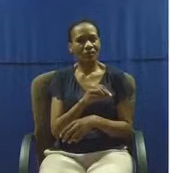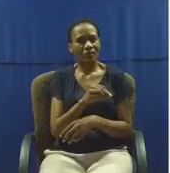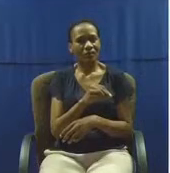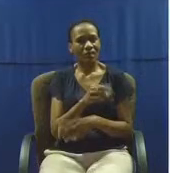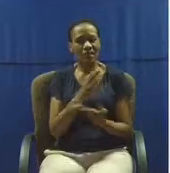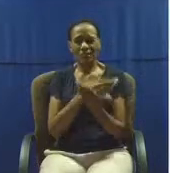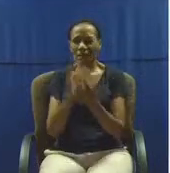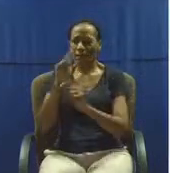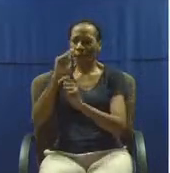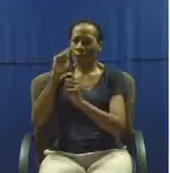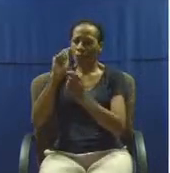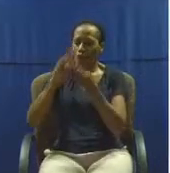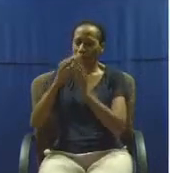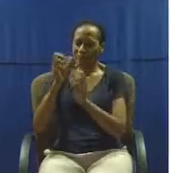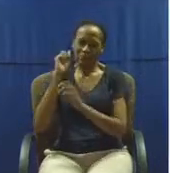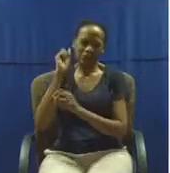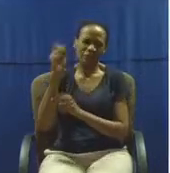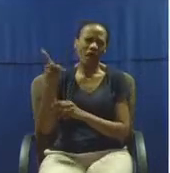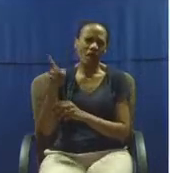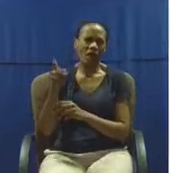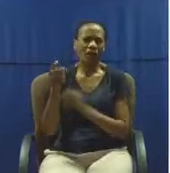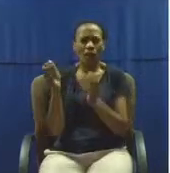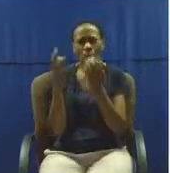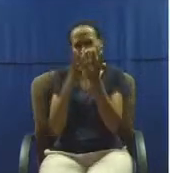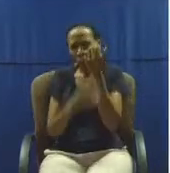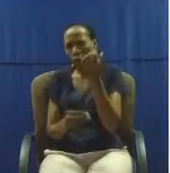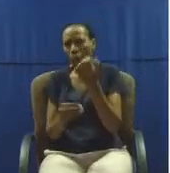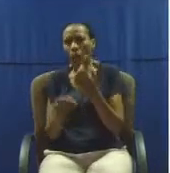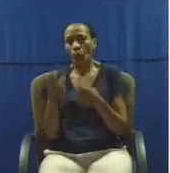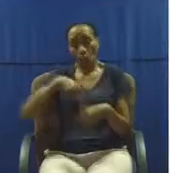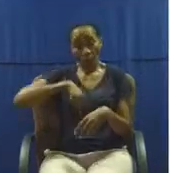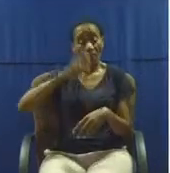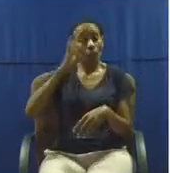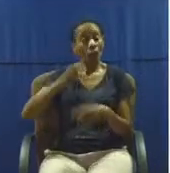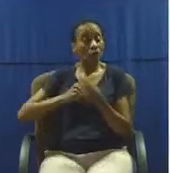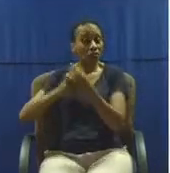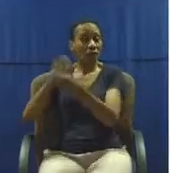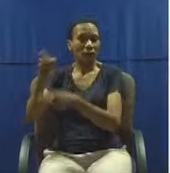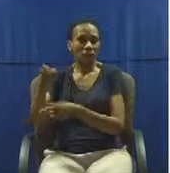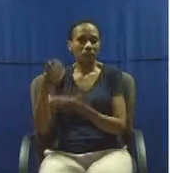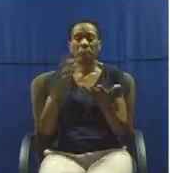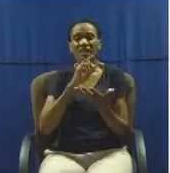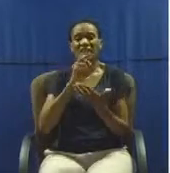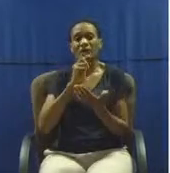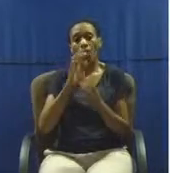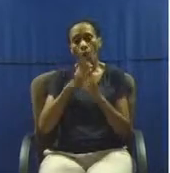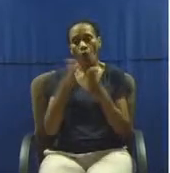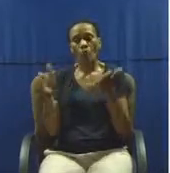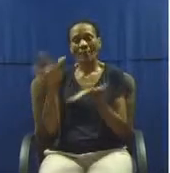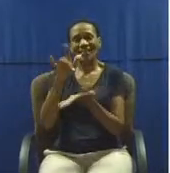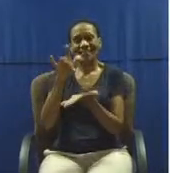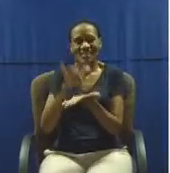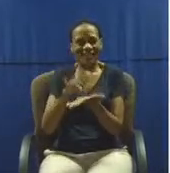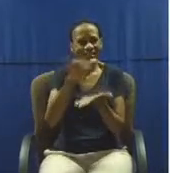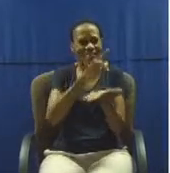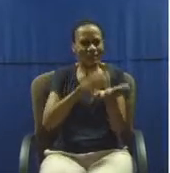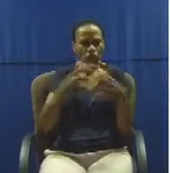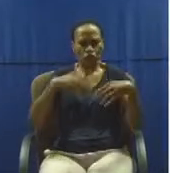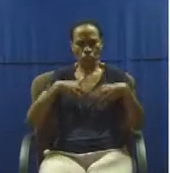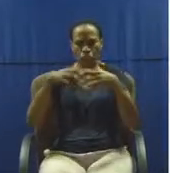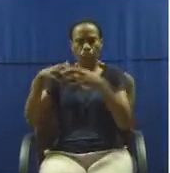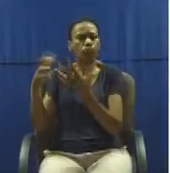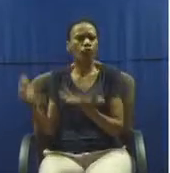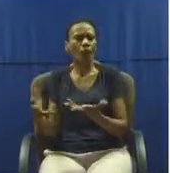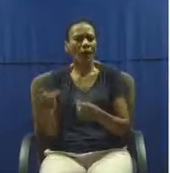underserved areas. Now, this will include centers for entrepreneurship, the rapid